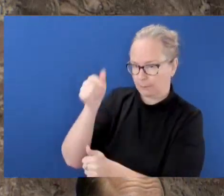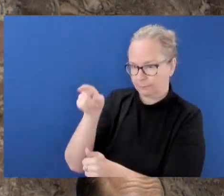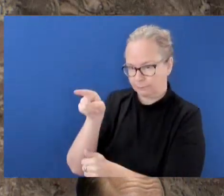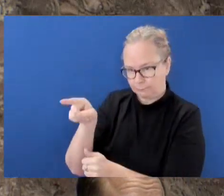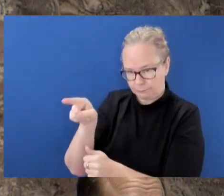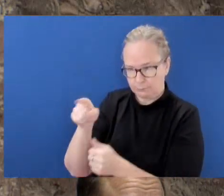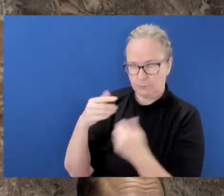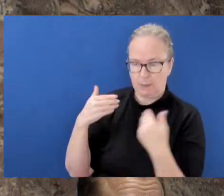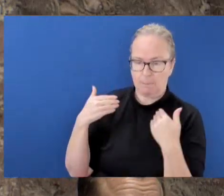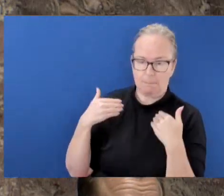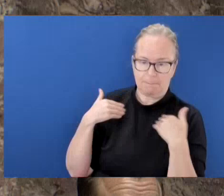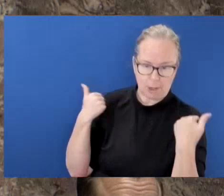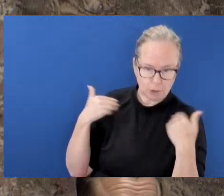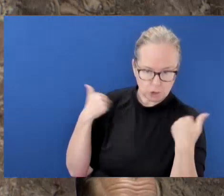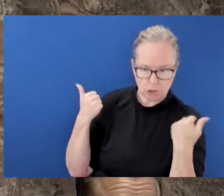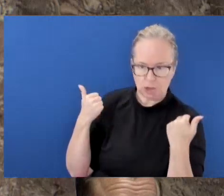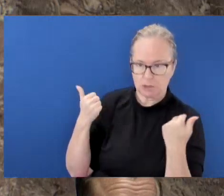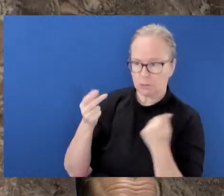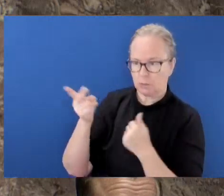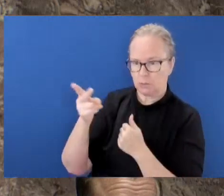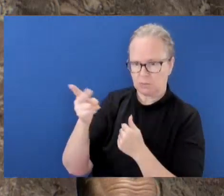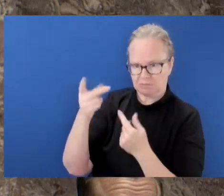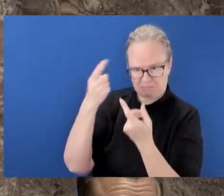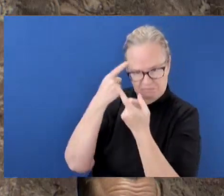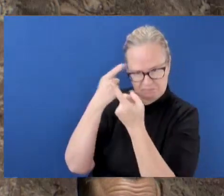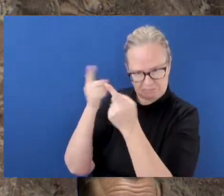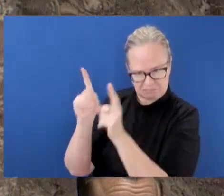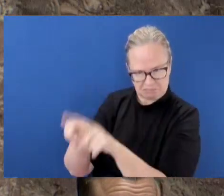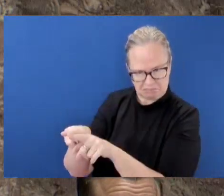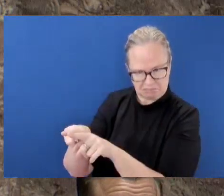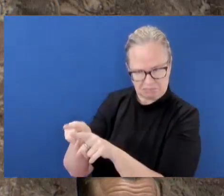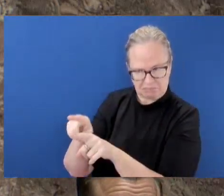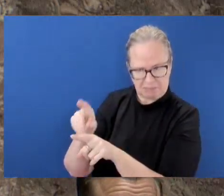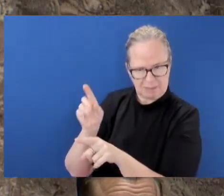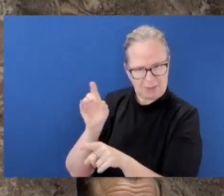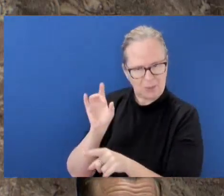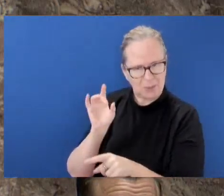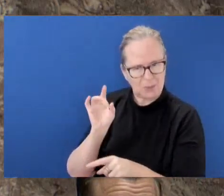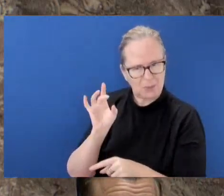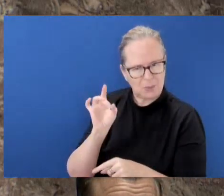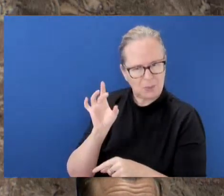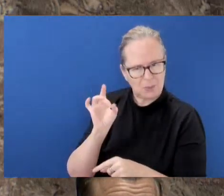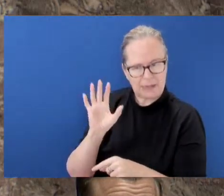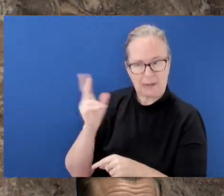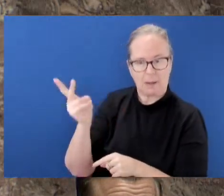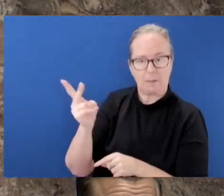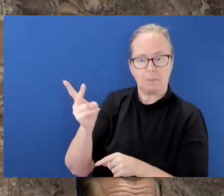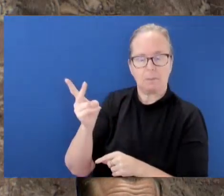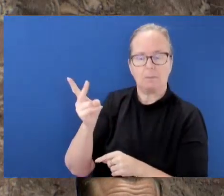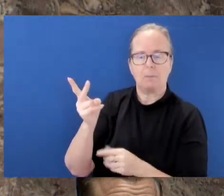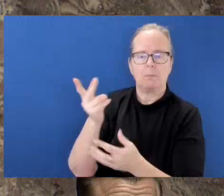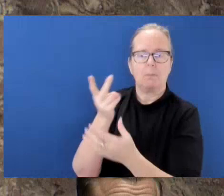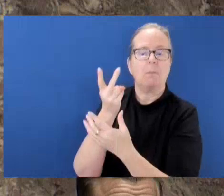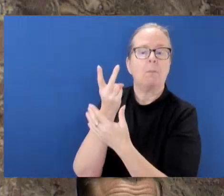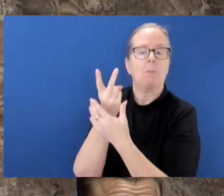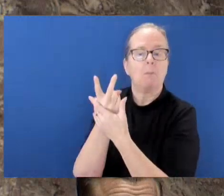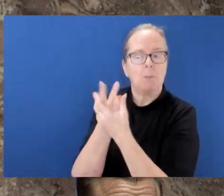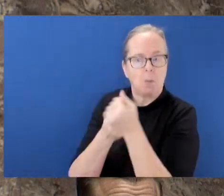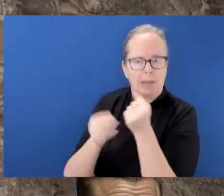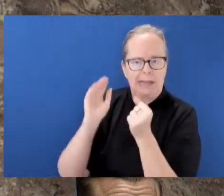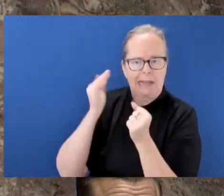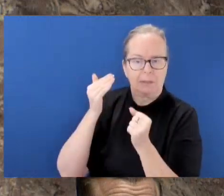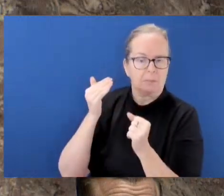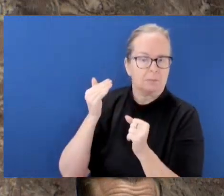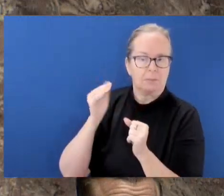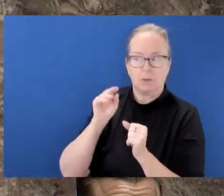worst of it is that I would suggest they're both living in an alternate reality, one where they both think that taxes